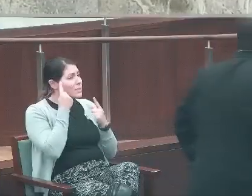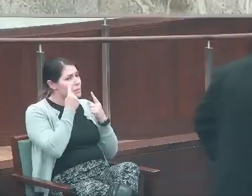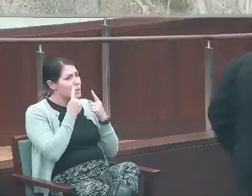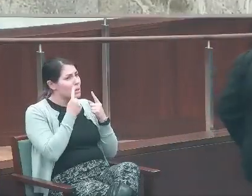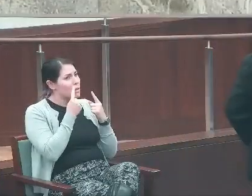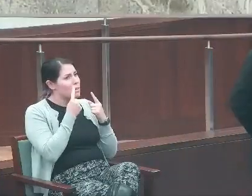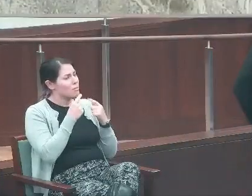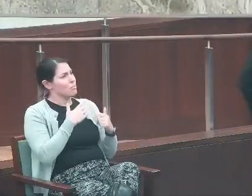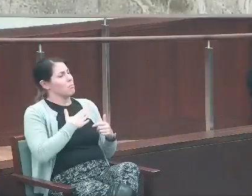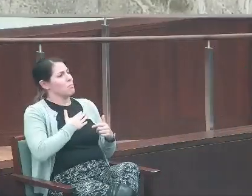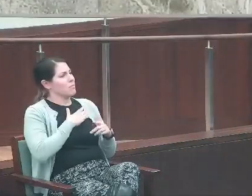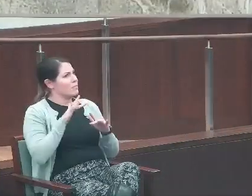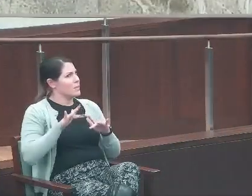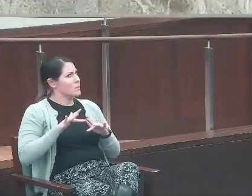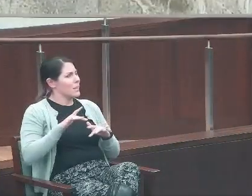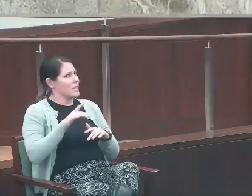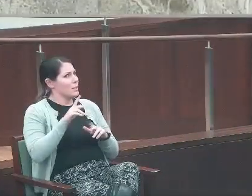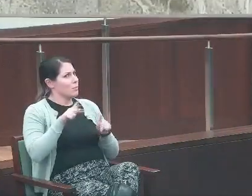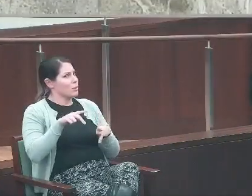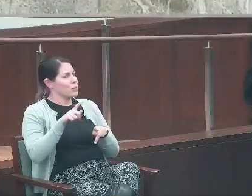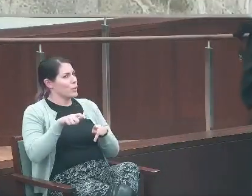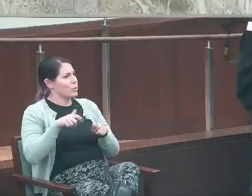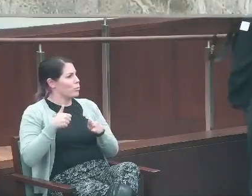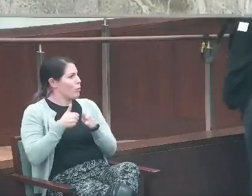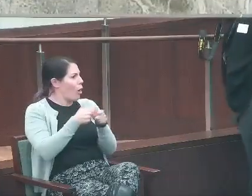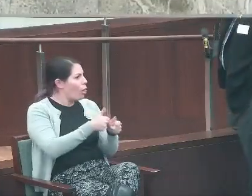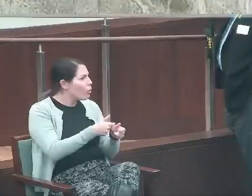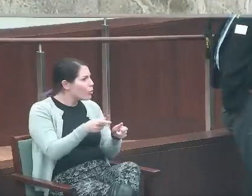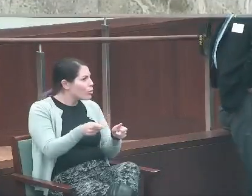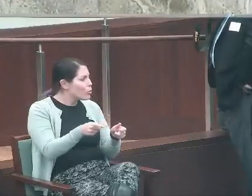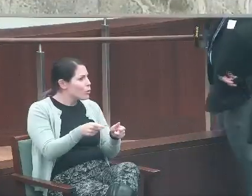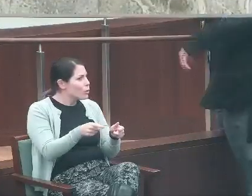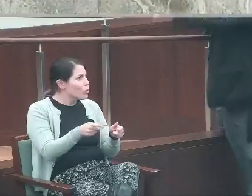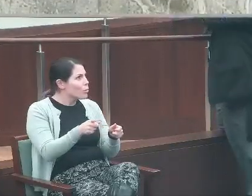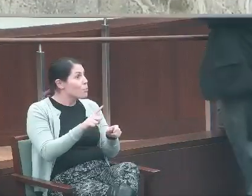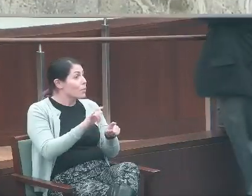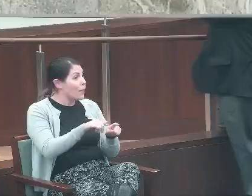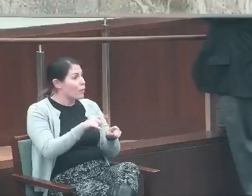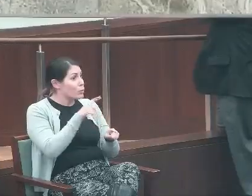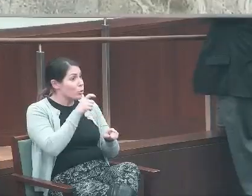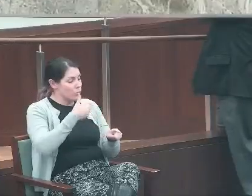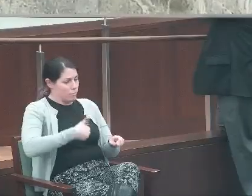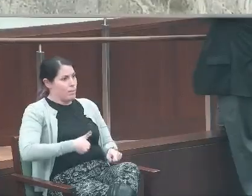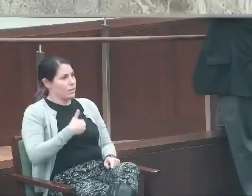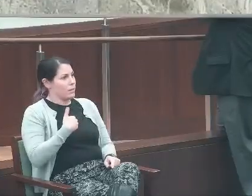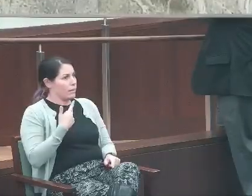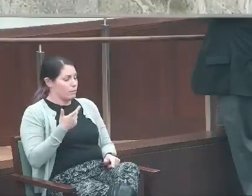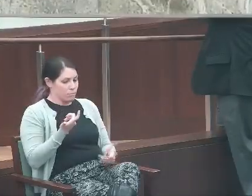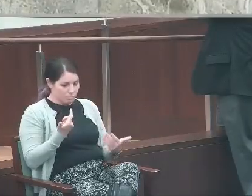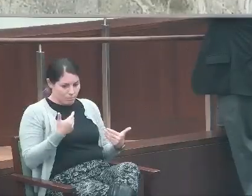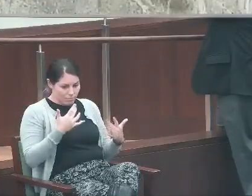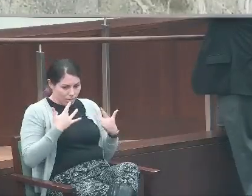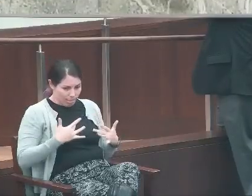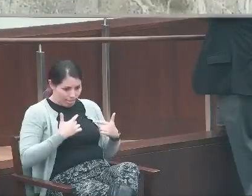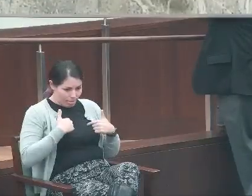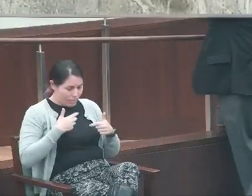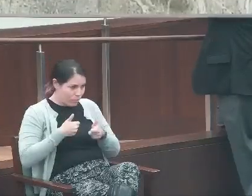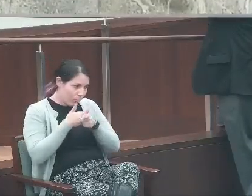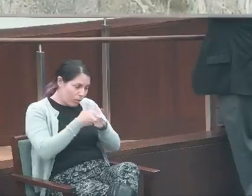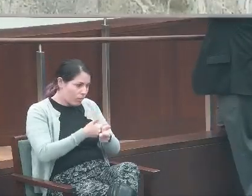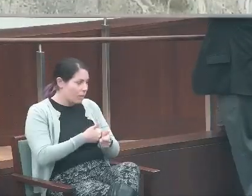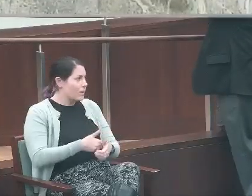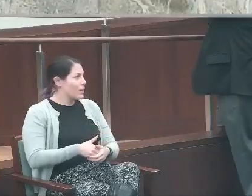feeling bad for the person who had to follow you, and then I realized it was me. Oh well, all